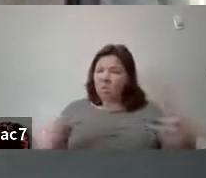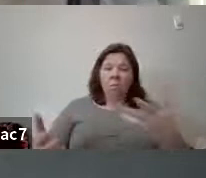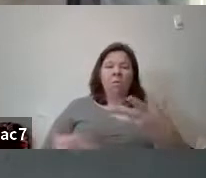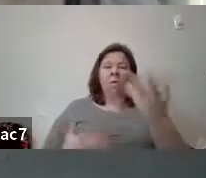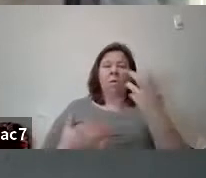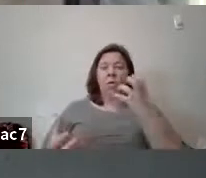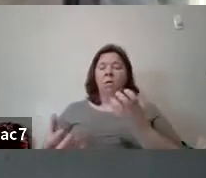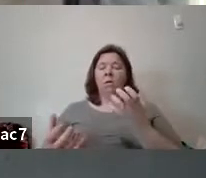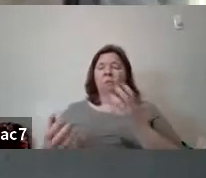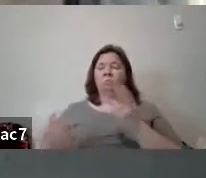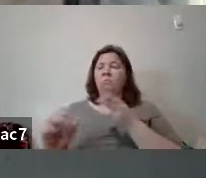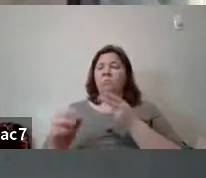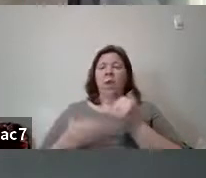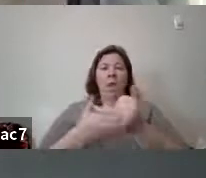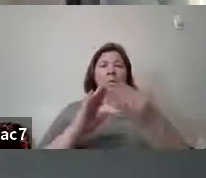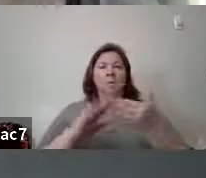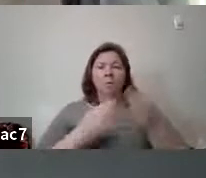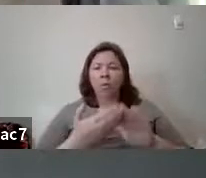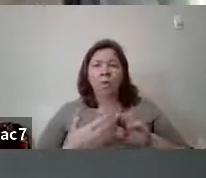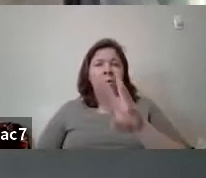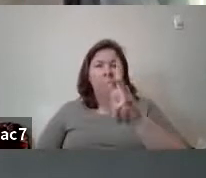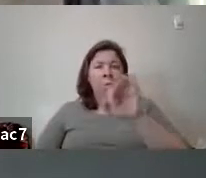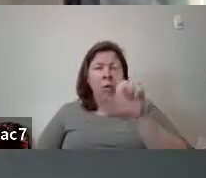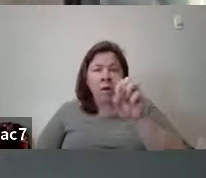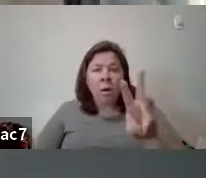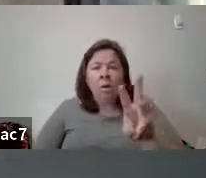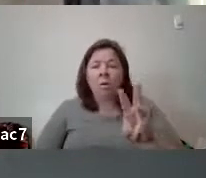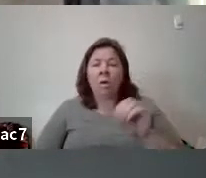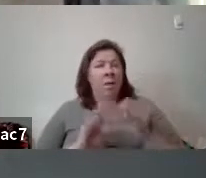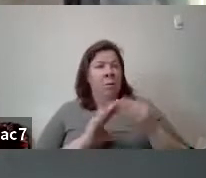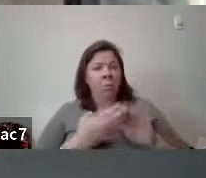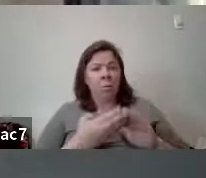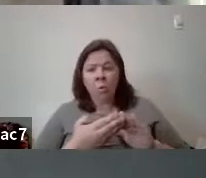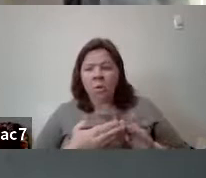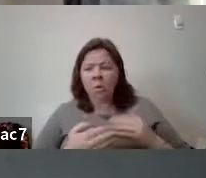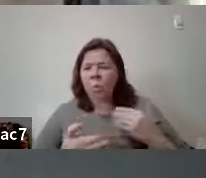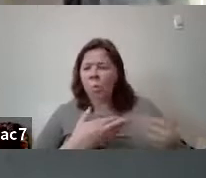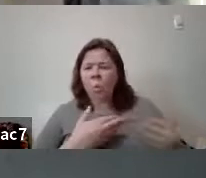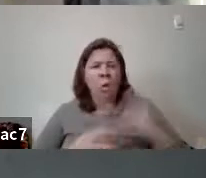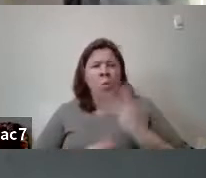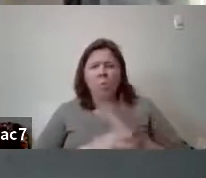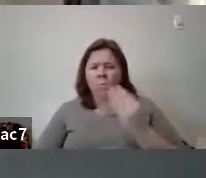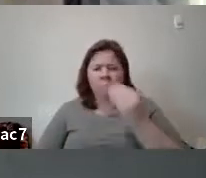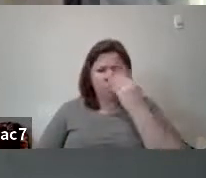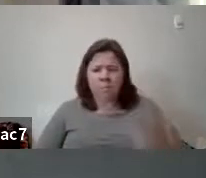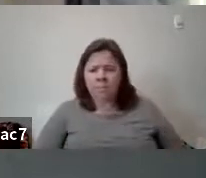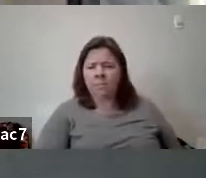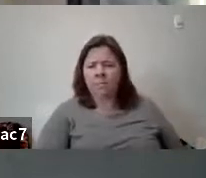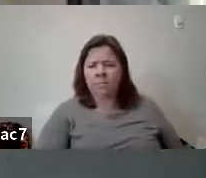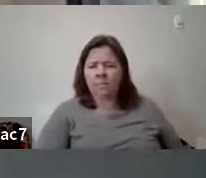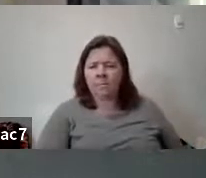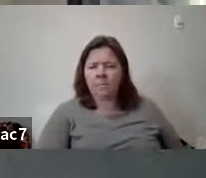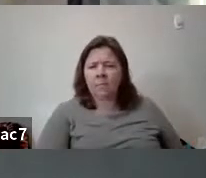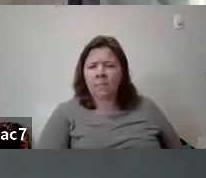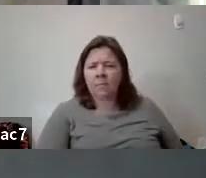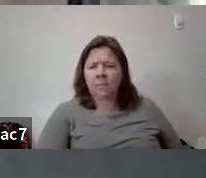take care of orphans and, you know, help widows across in your communities or wherever across the world, whatever you're passionate about, you